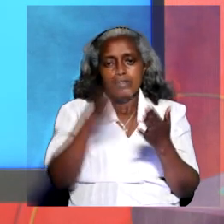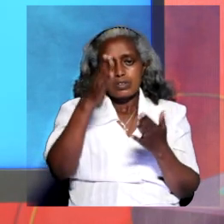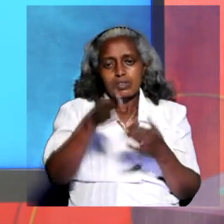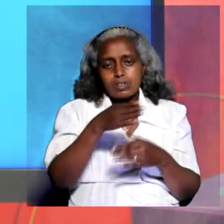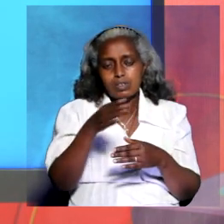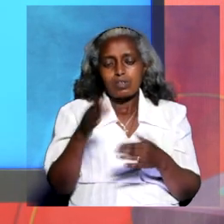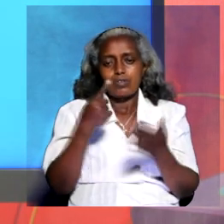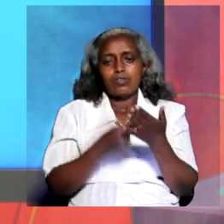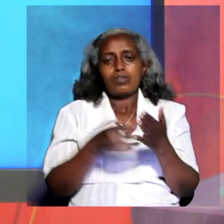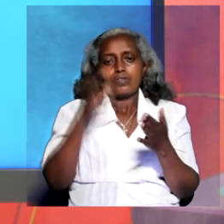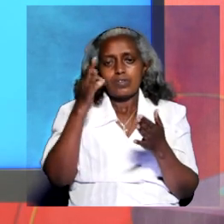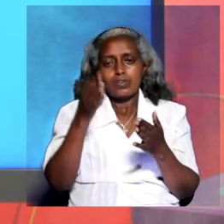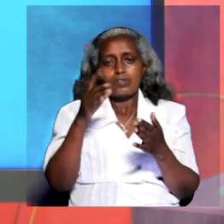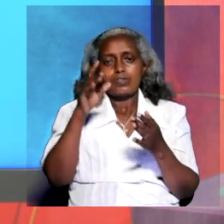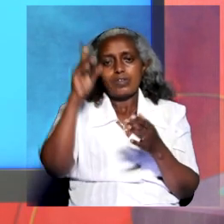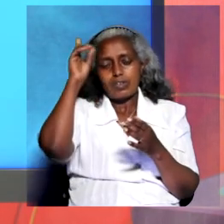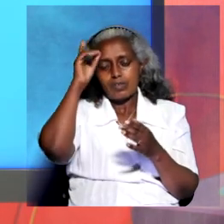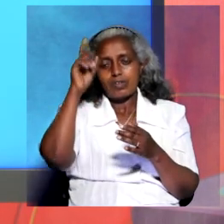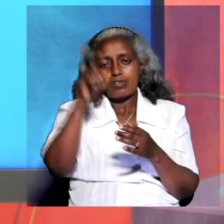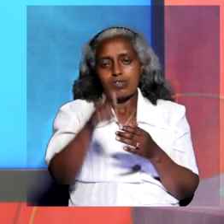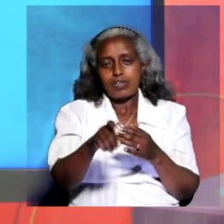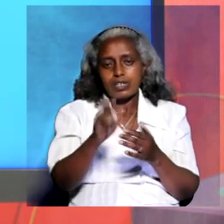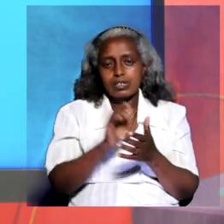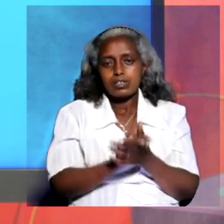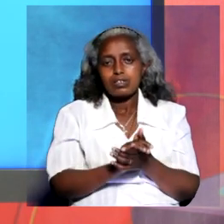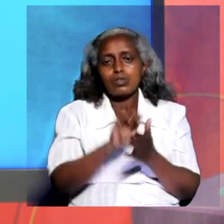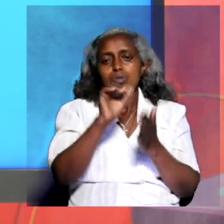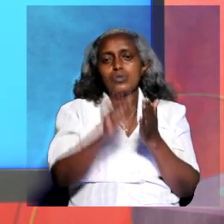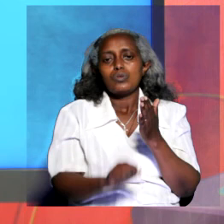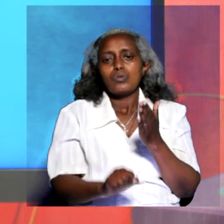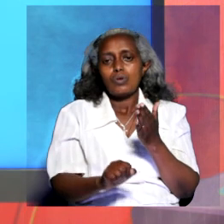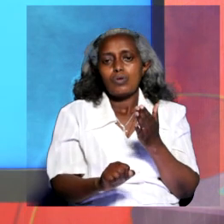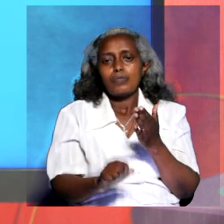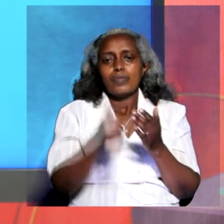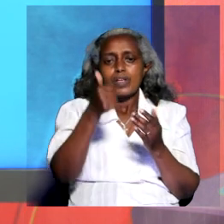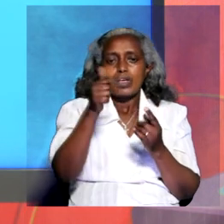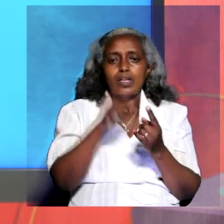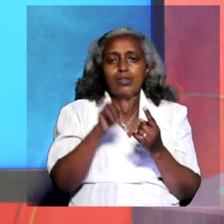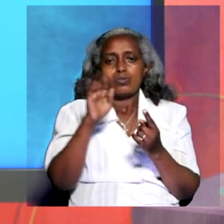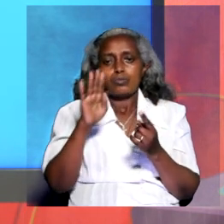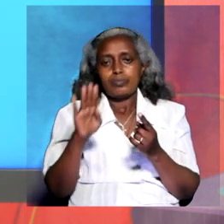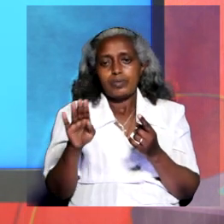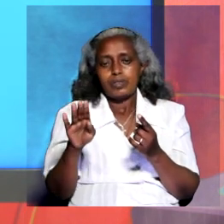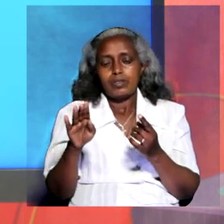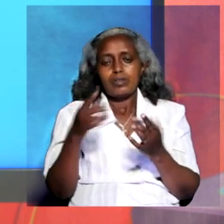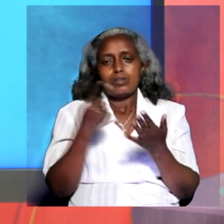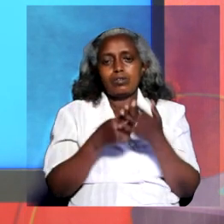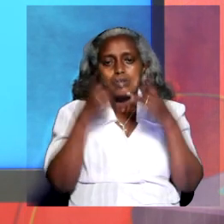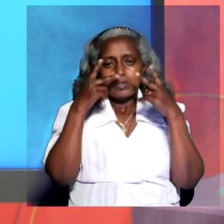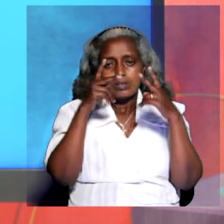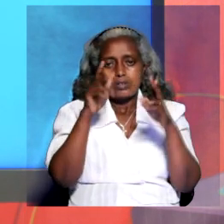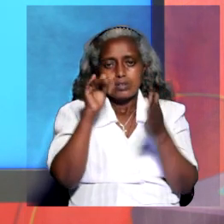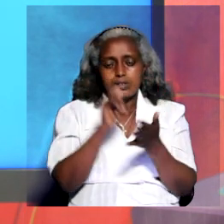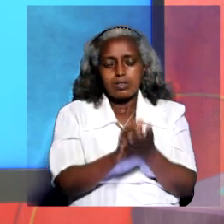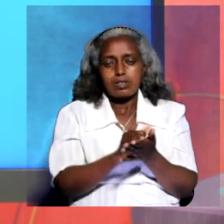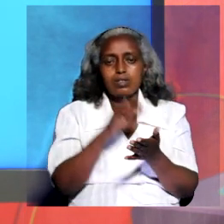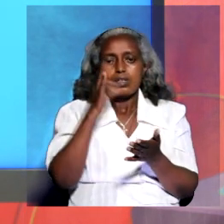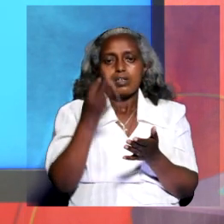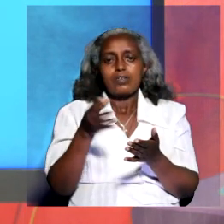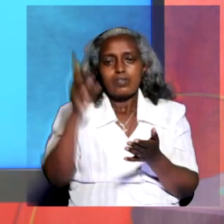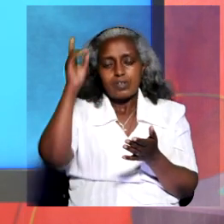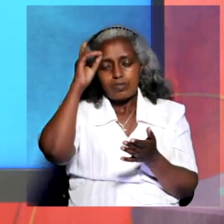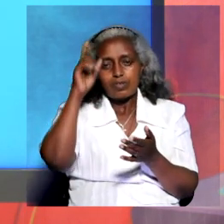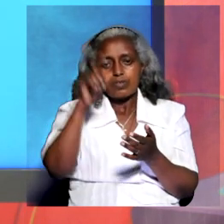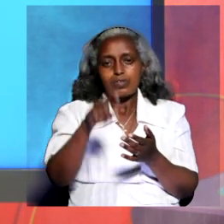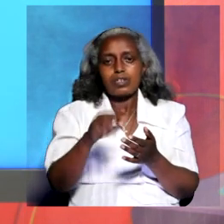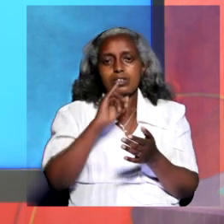is a graph of f derivative of x. So from A to B, you can see that f derivative of x is